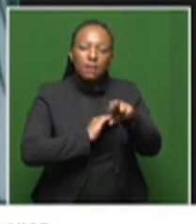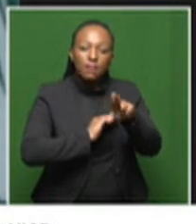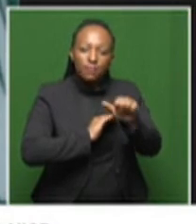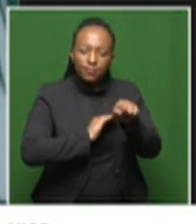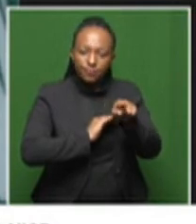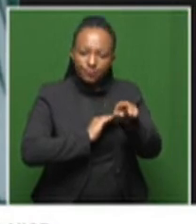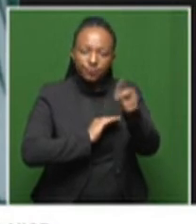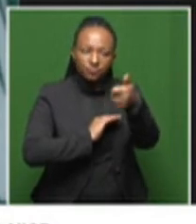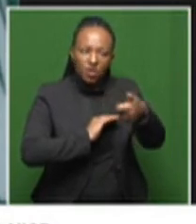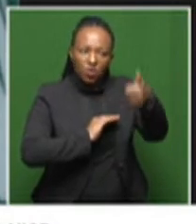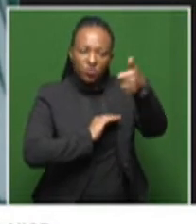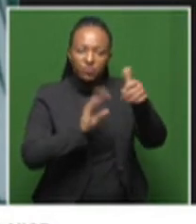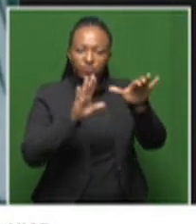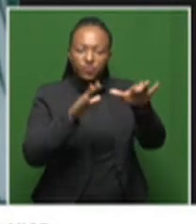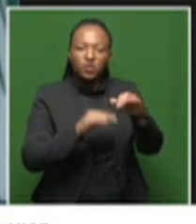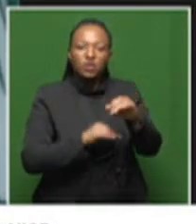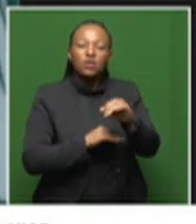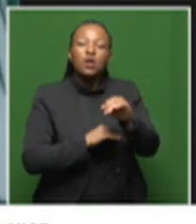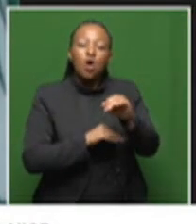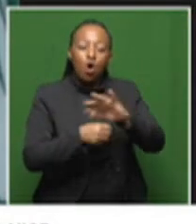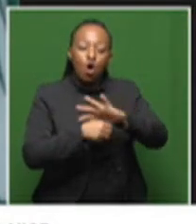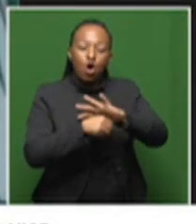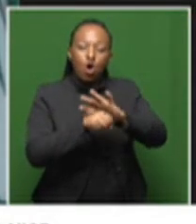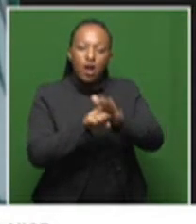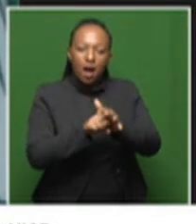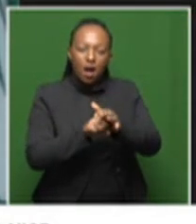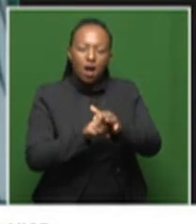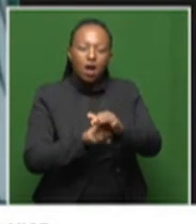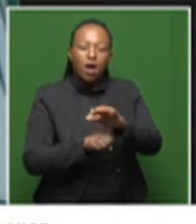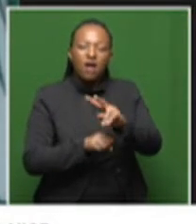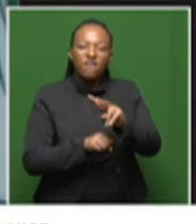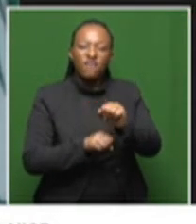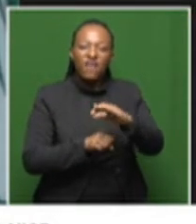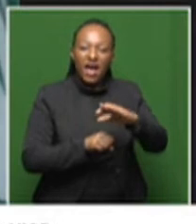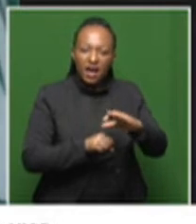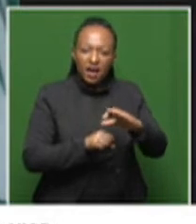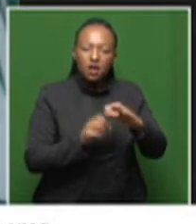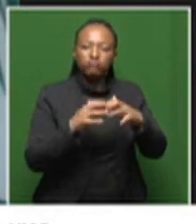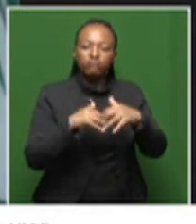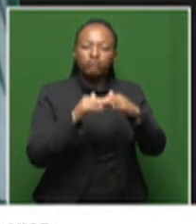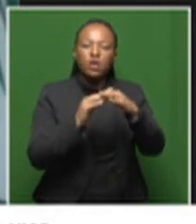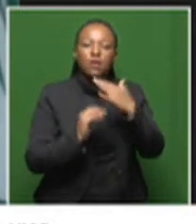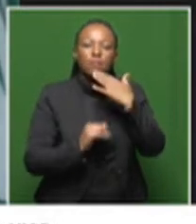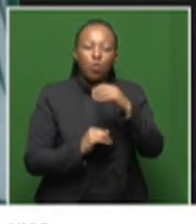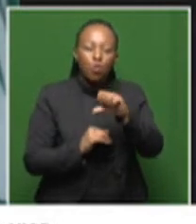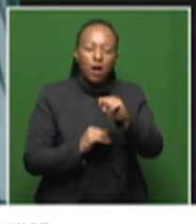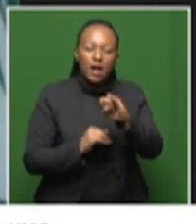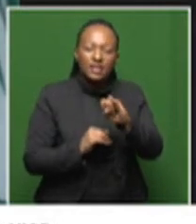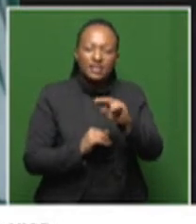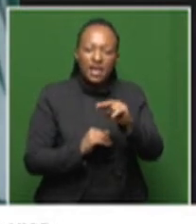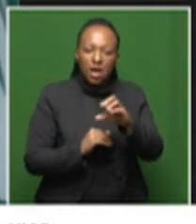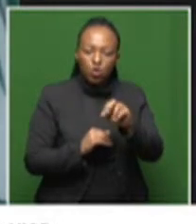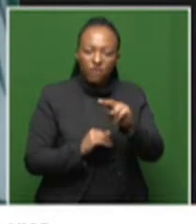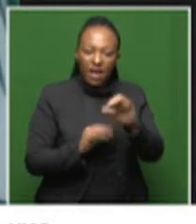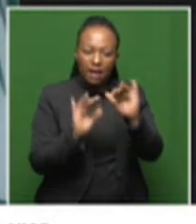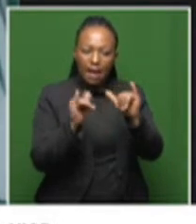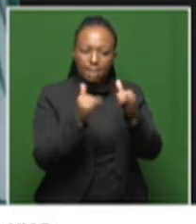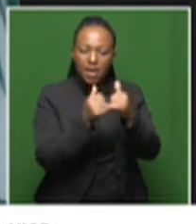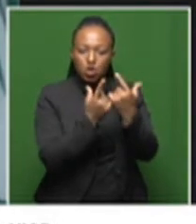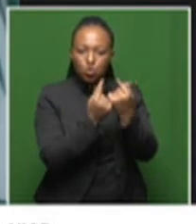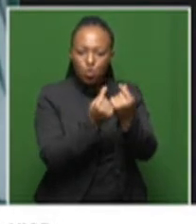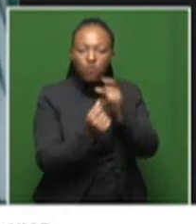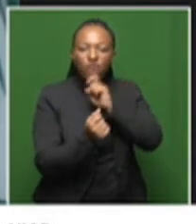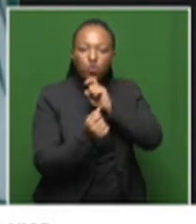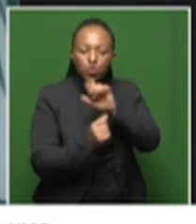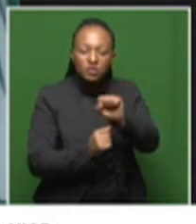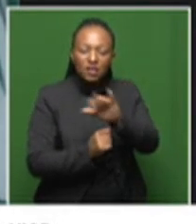CoronaVac COVID-19 vaccine manufactured by Sinovac Life Science for the use in South Africa. The